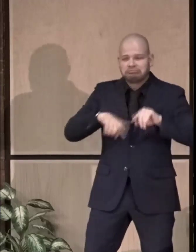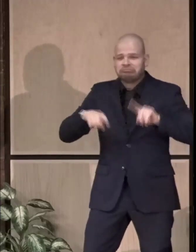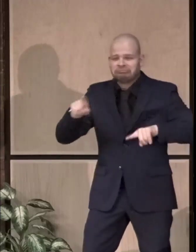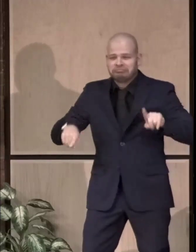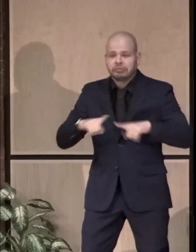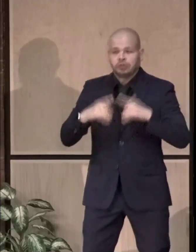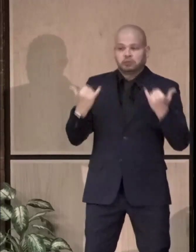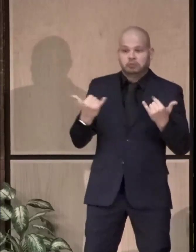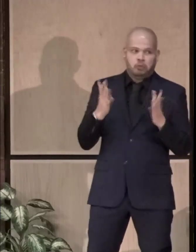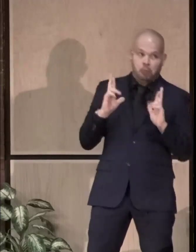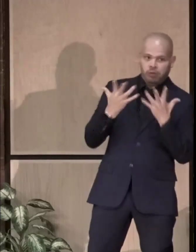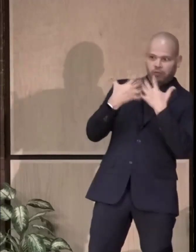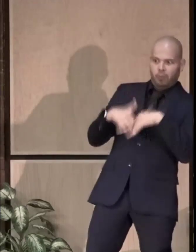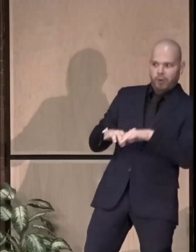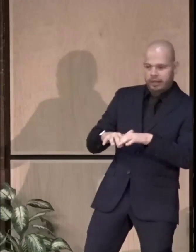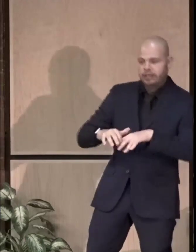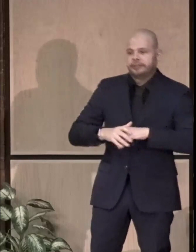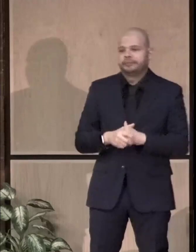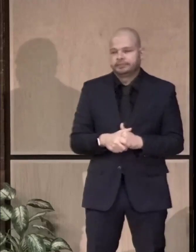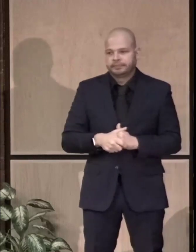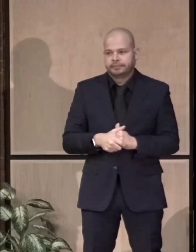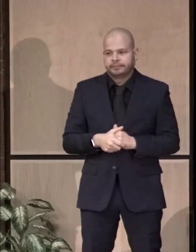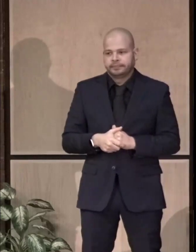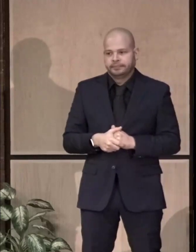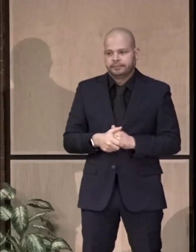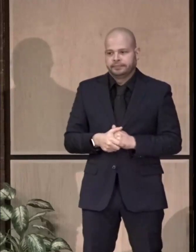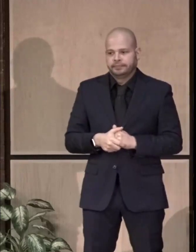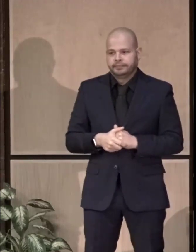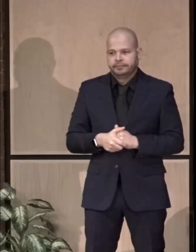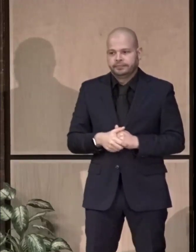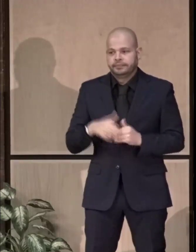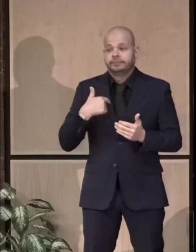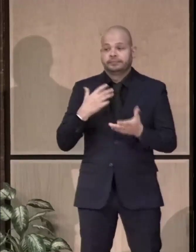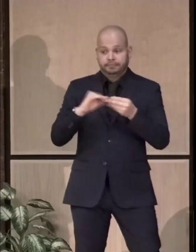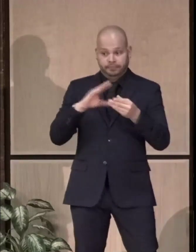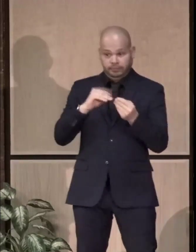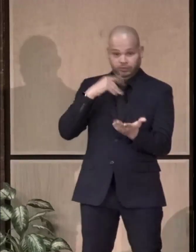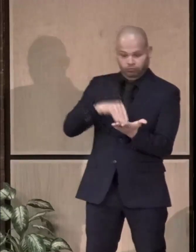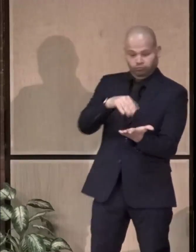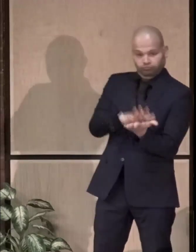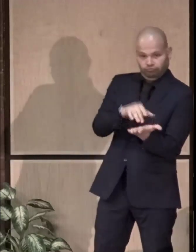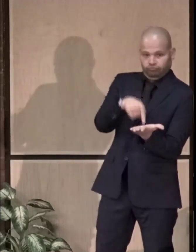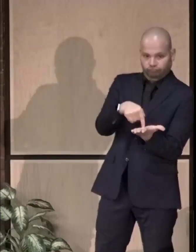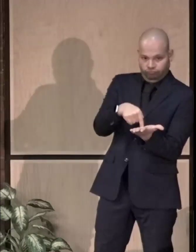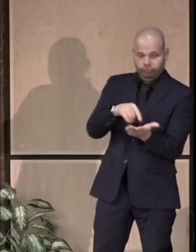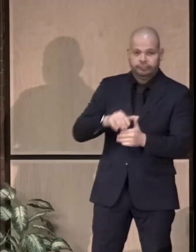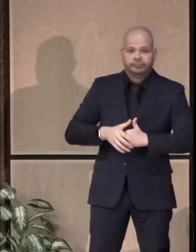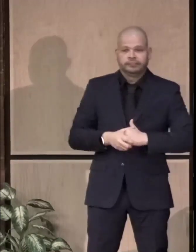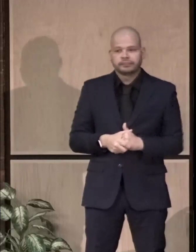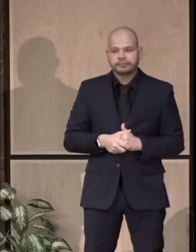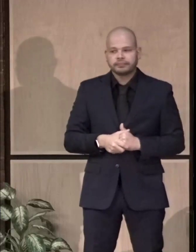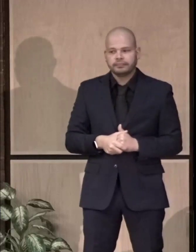well. I'd like to make just a statement for the record that because we had issued a